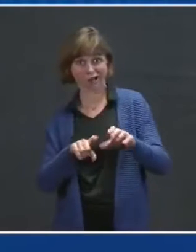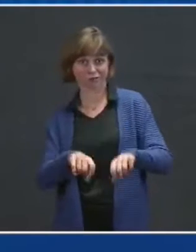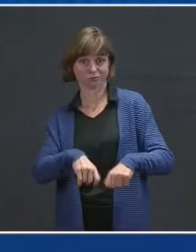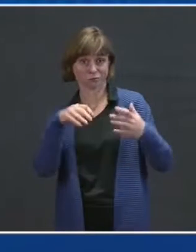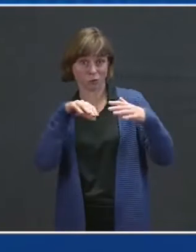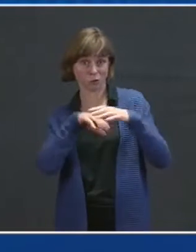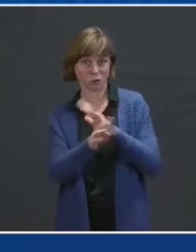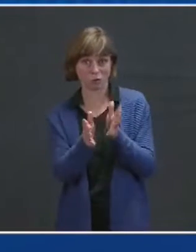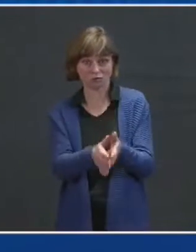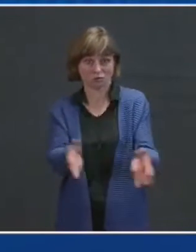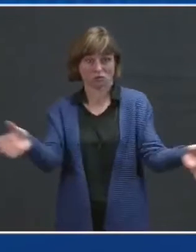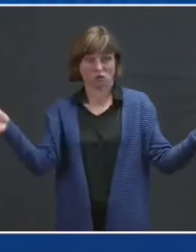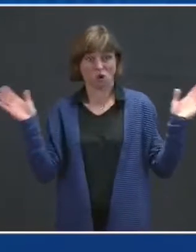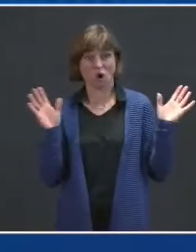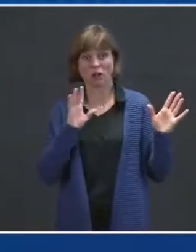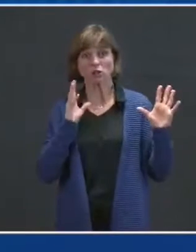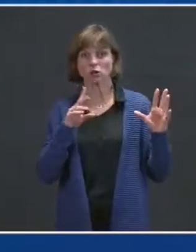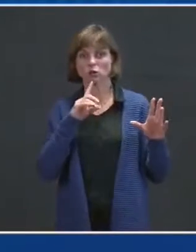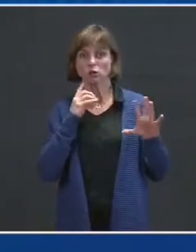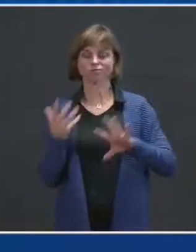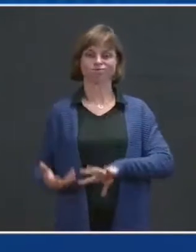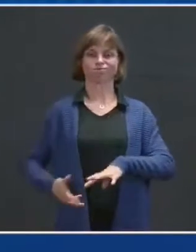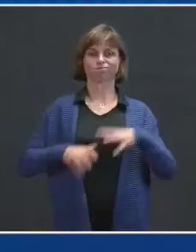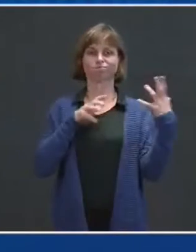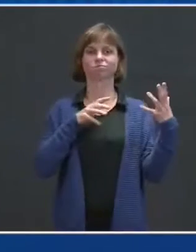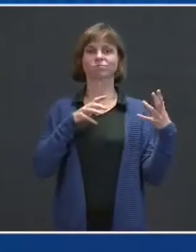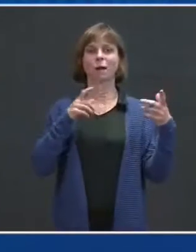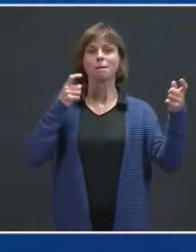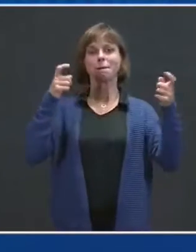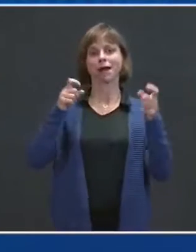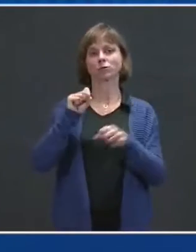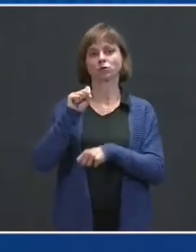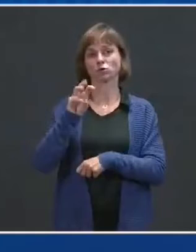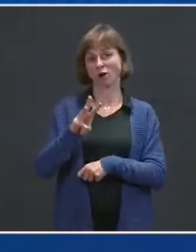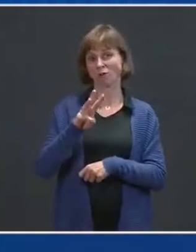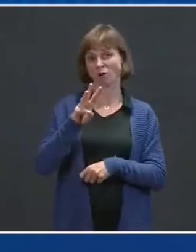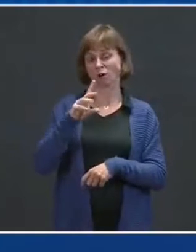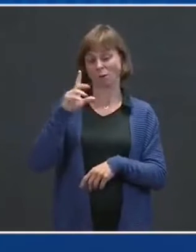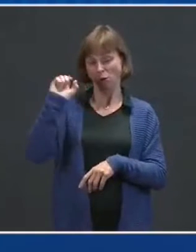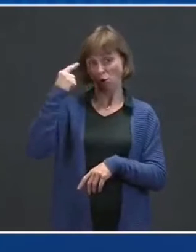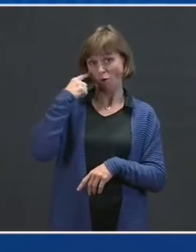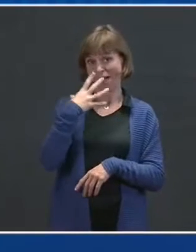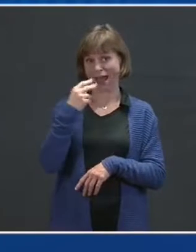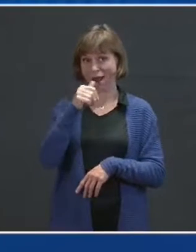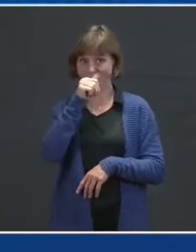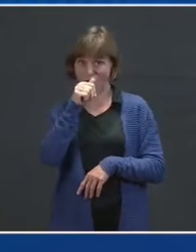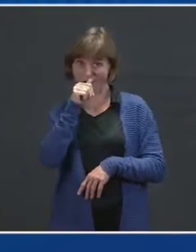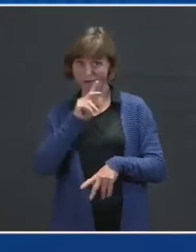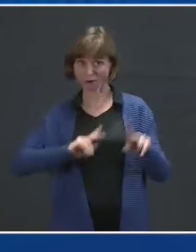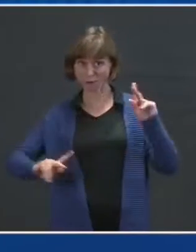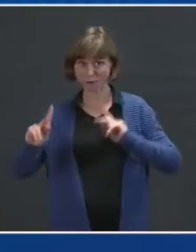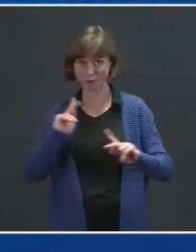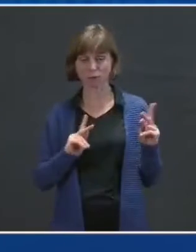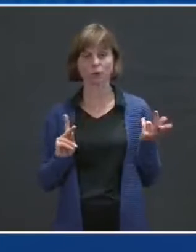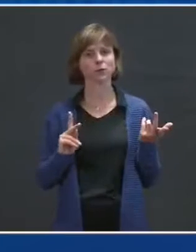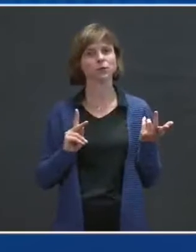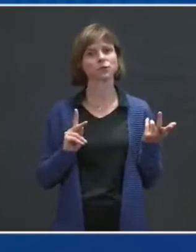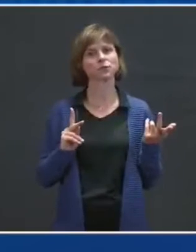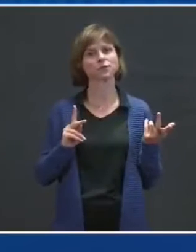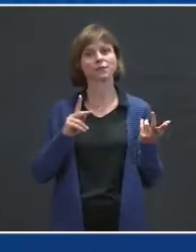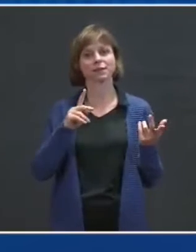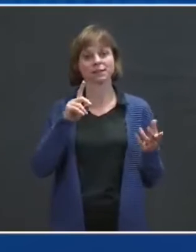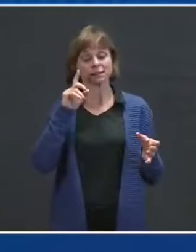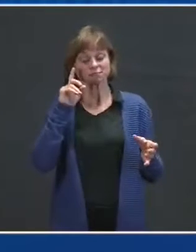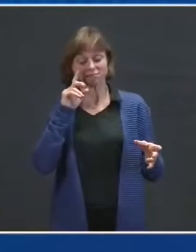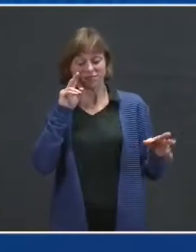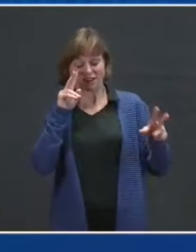the network management software used by both government and the private sector. The intelligence community is looking at who is responsible. Until that